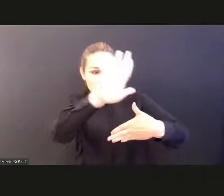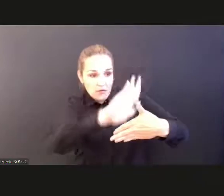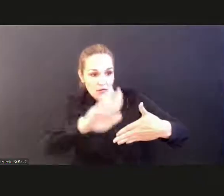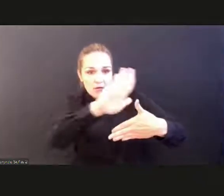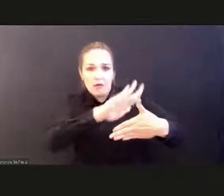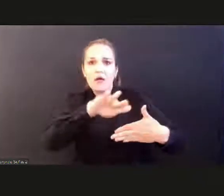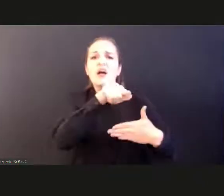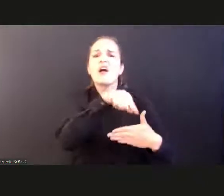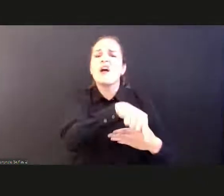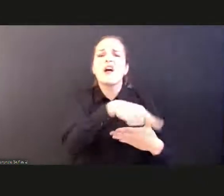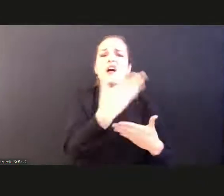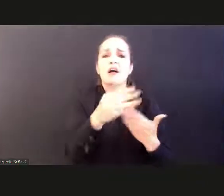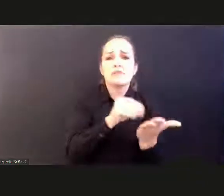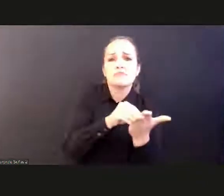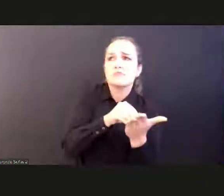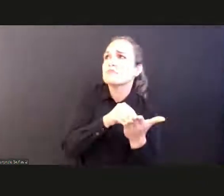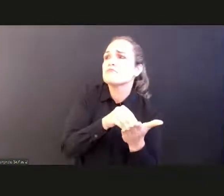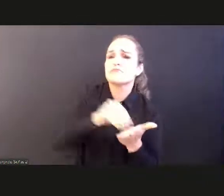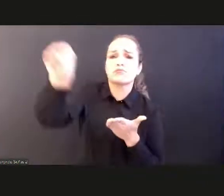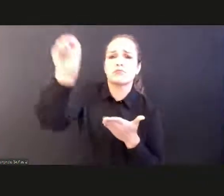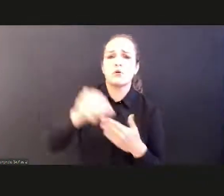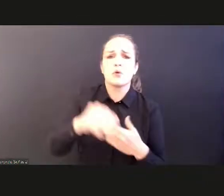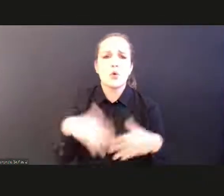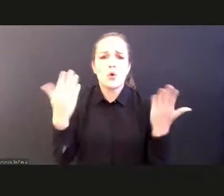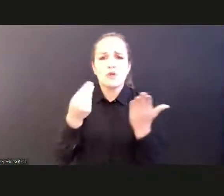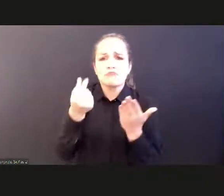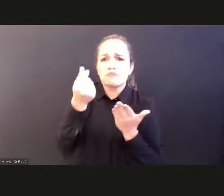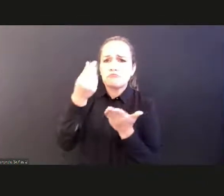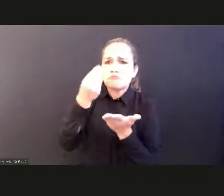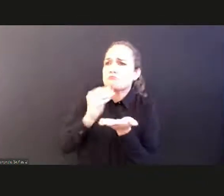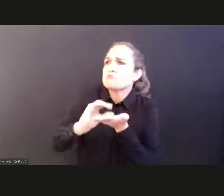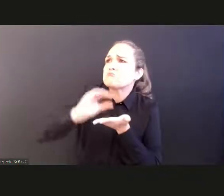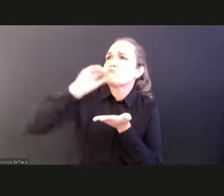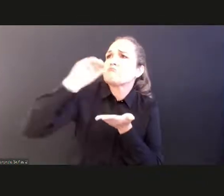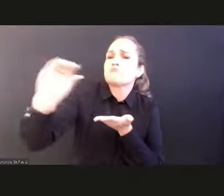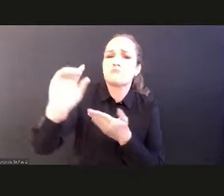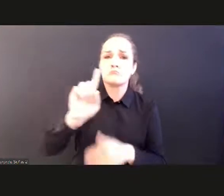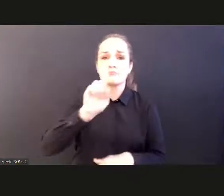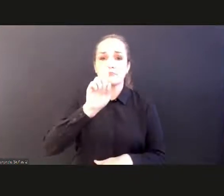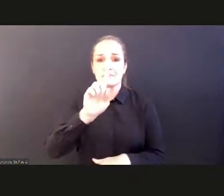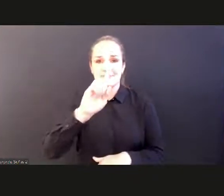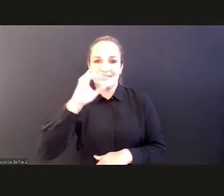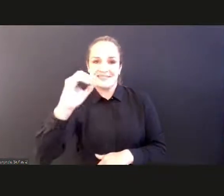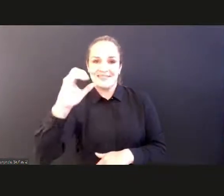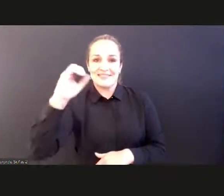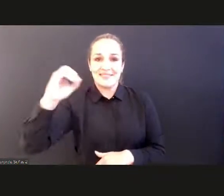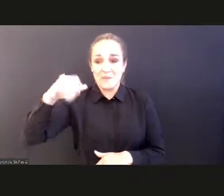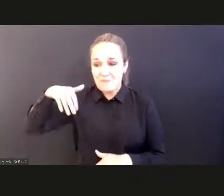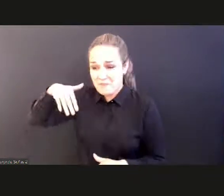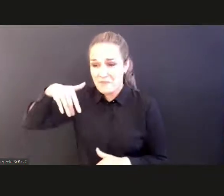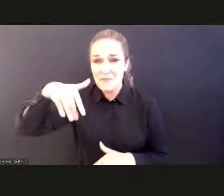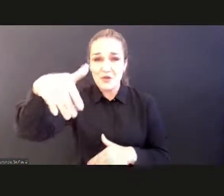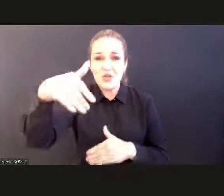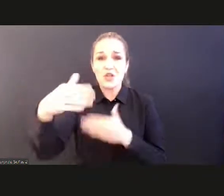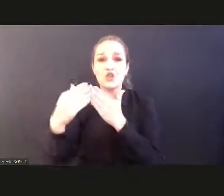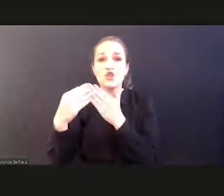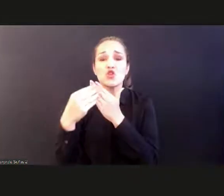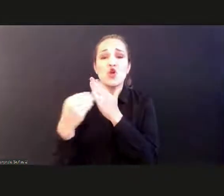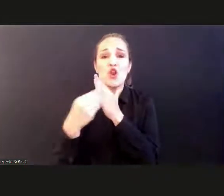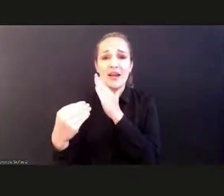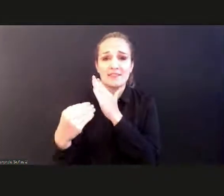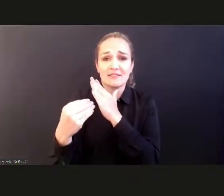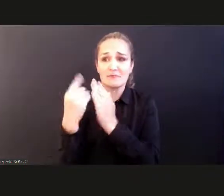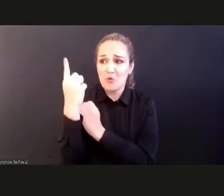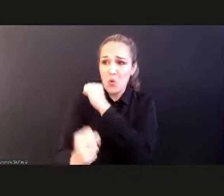million plus a year. And all of this is being spent in order to buy the services of